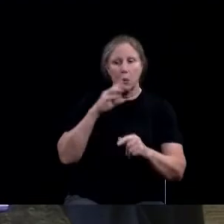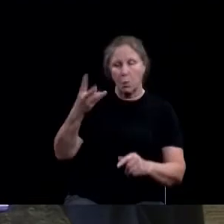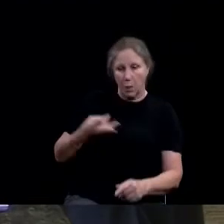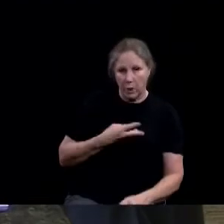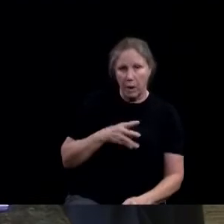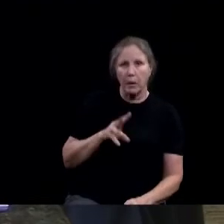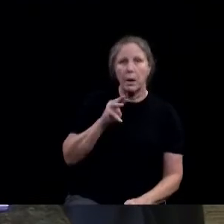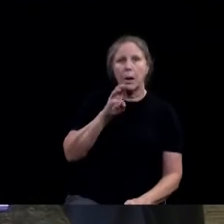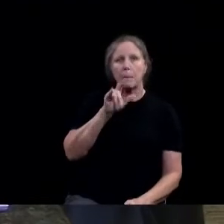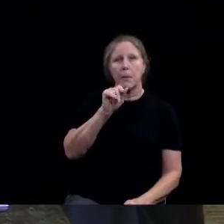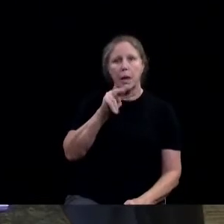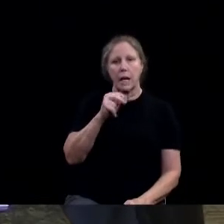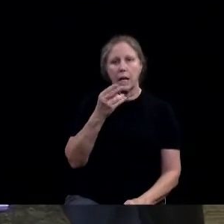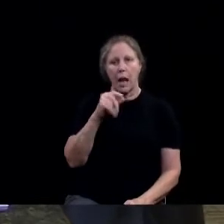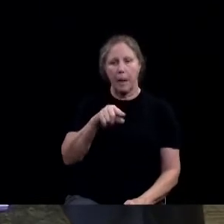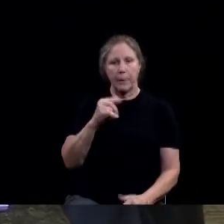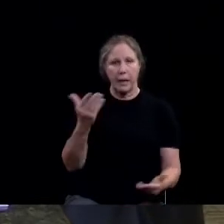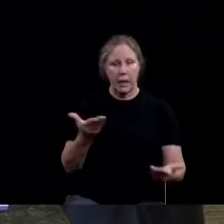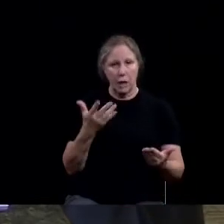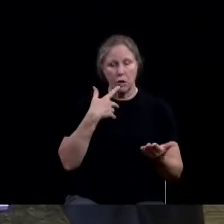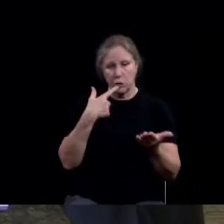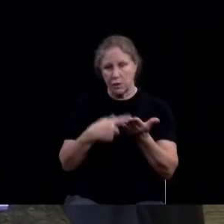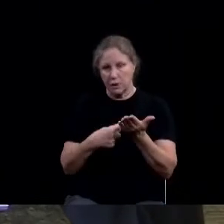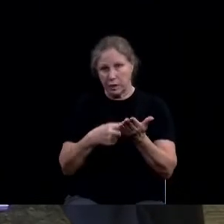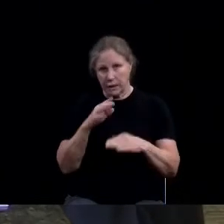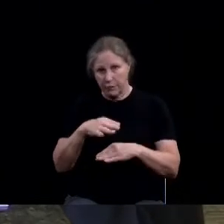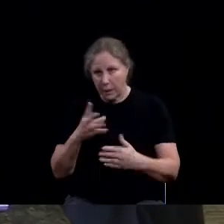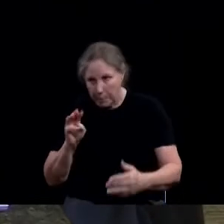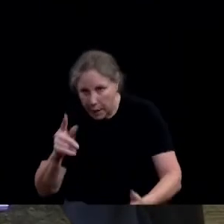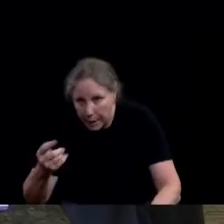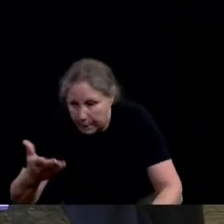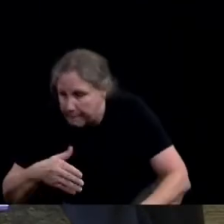this afternoon. Millette, are you there?